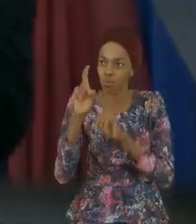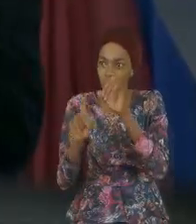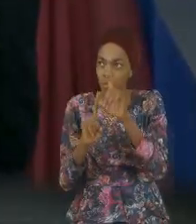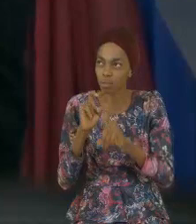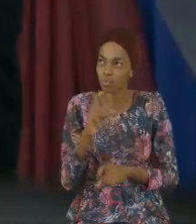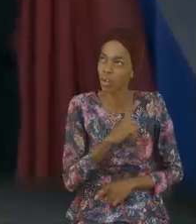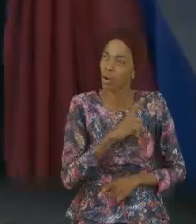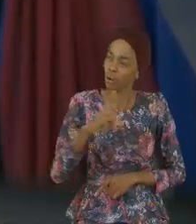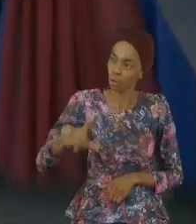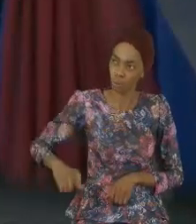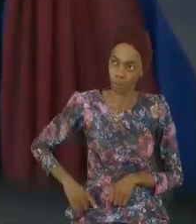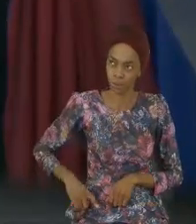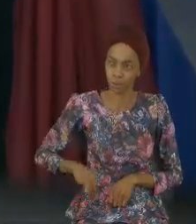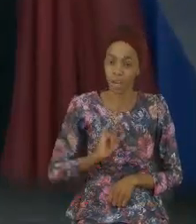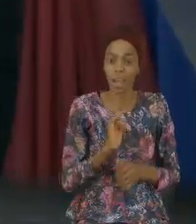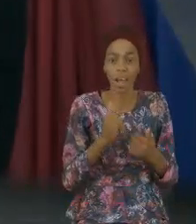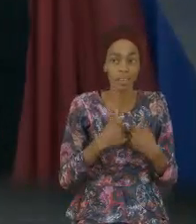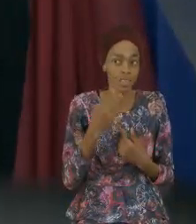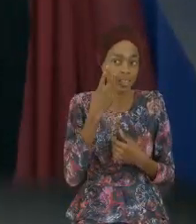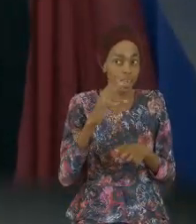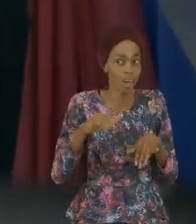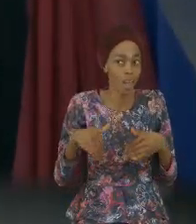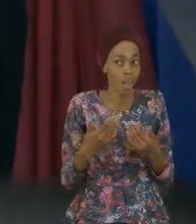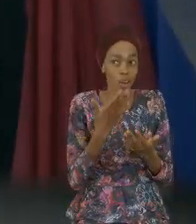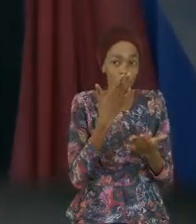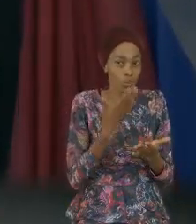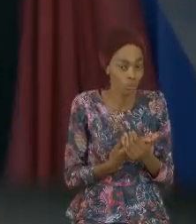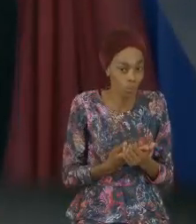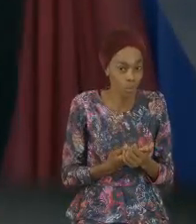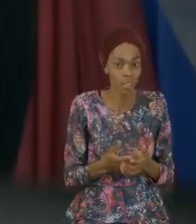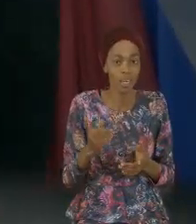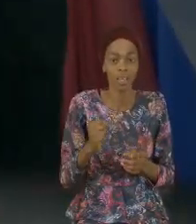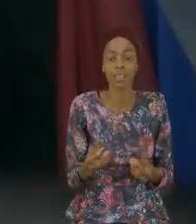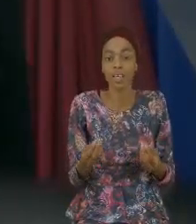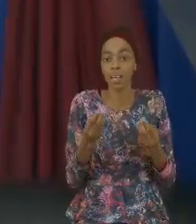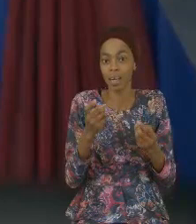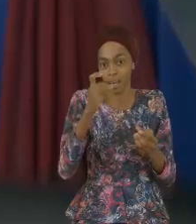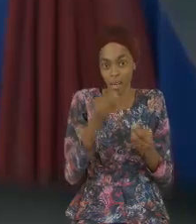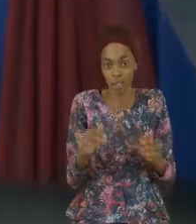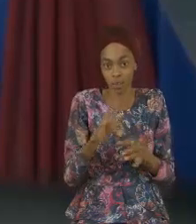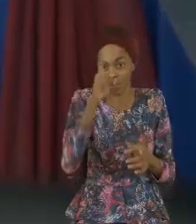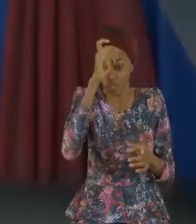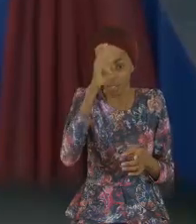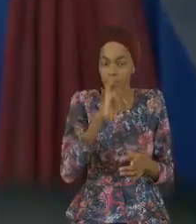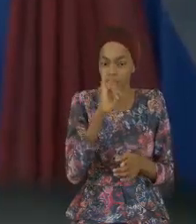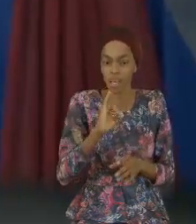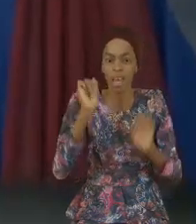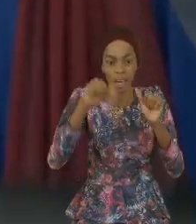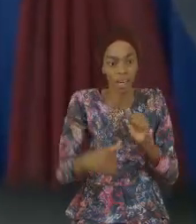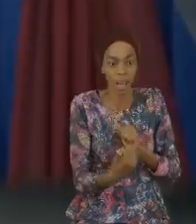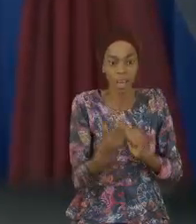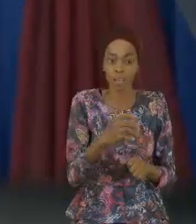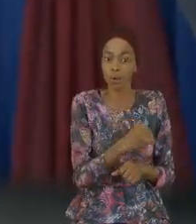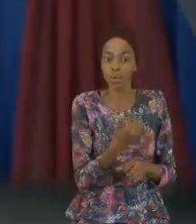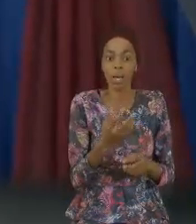I've seen how good the land of Egypt is. Can any other land be as good